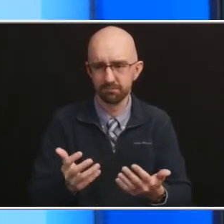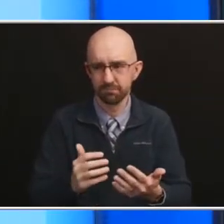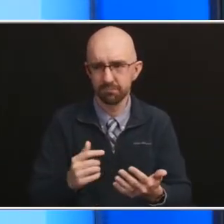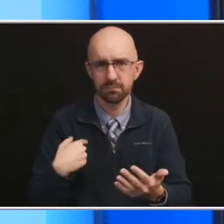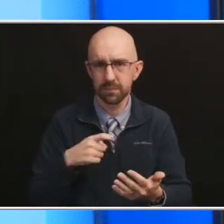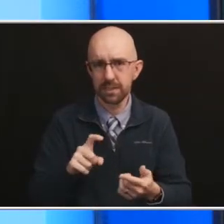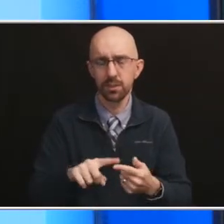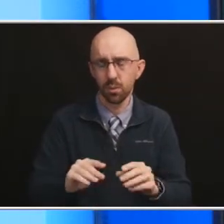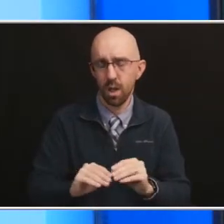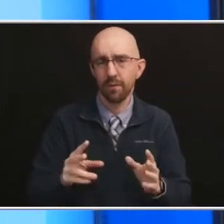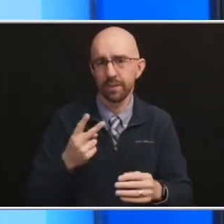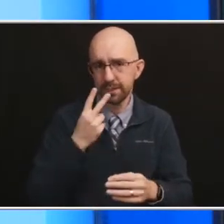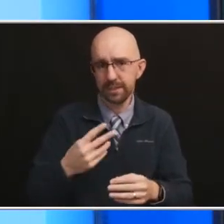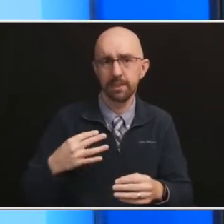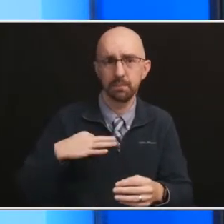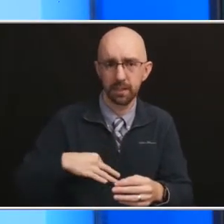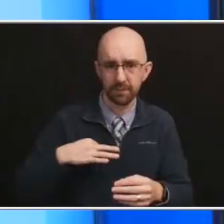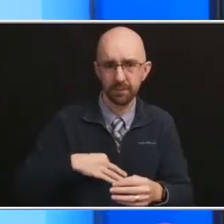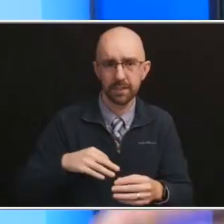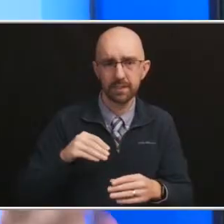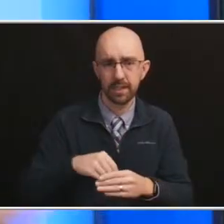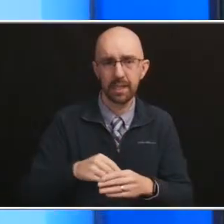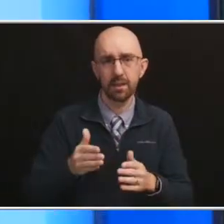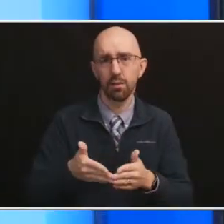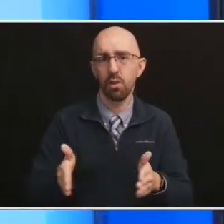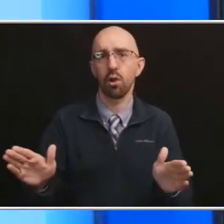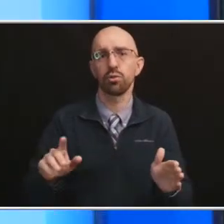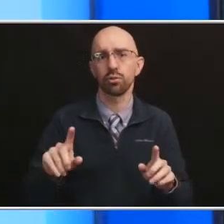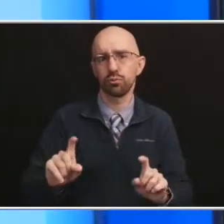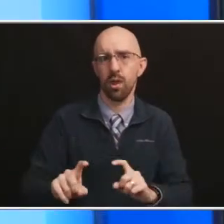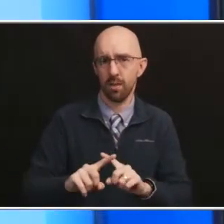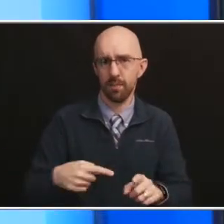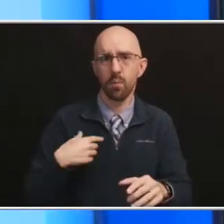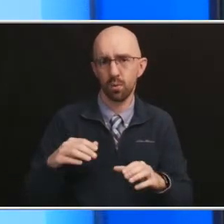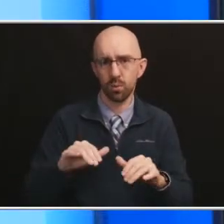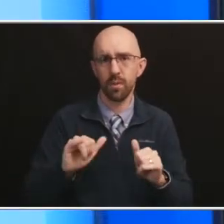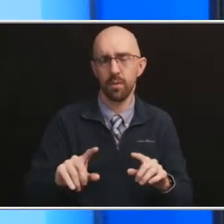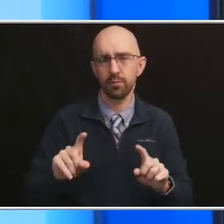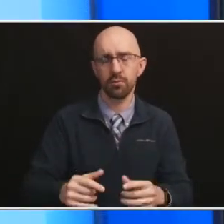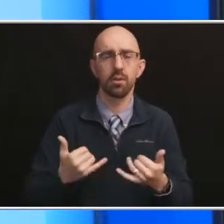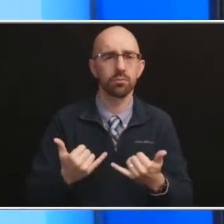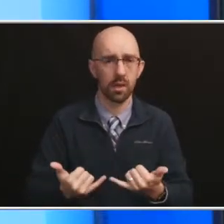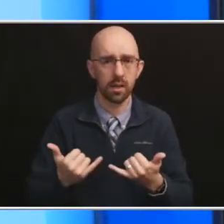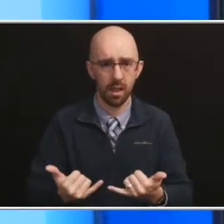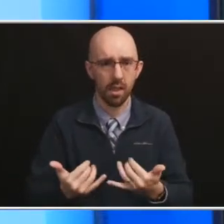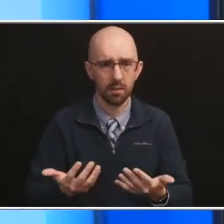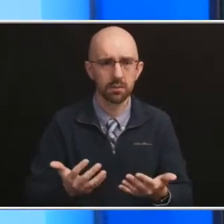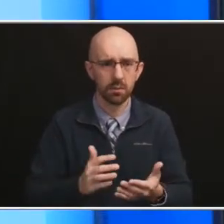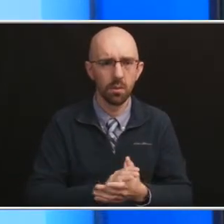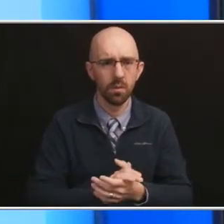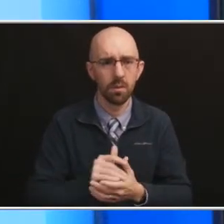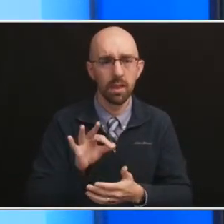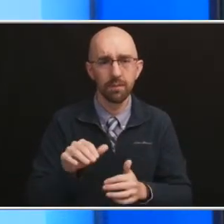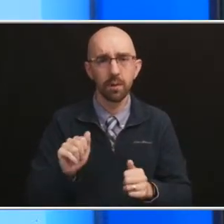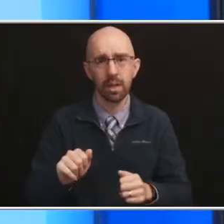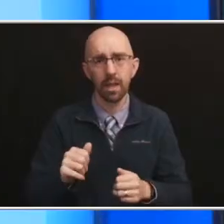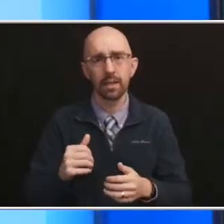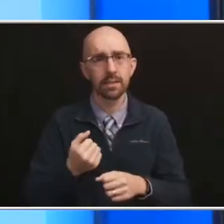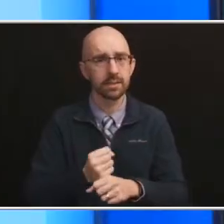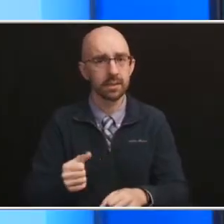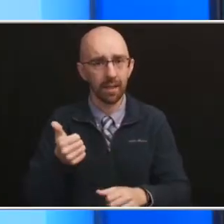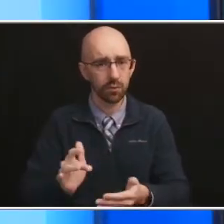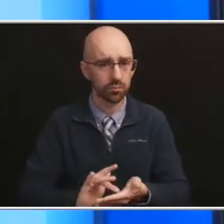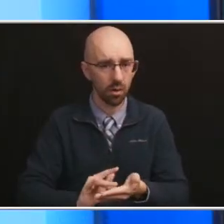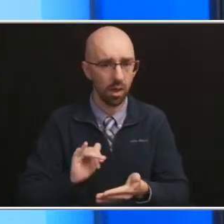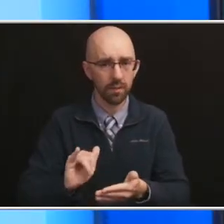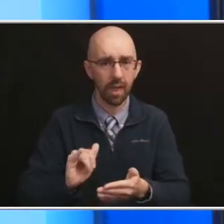see the benefits in a larger trial, but we're doing those trials right now. And so if we can get safer drugs that target amyloid